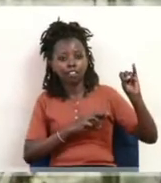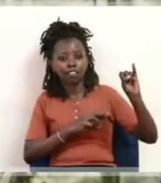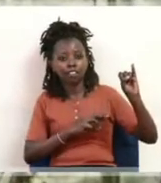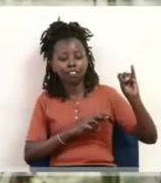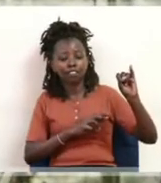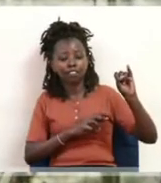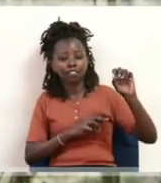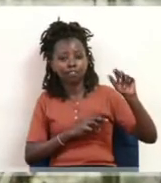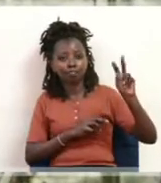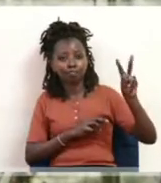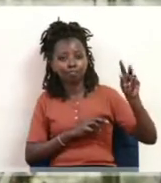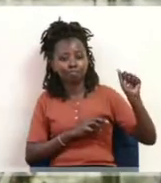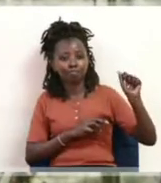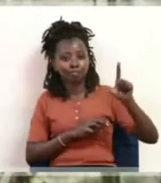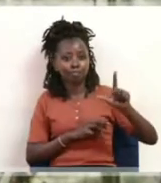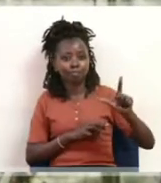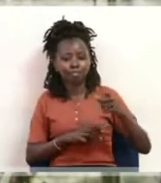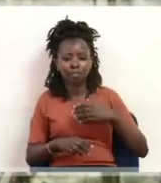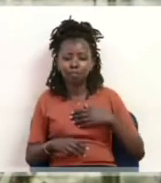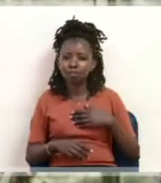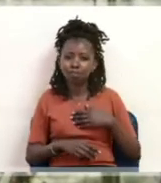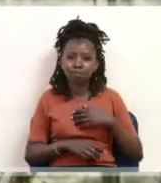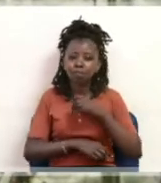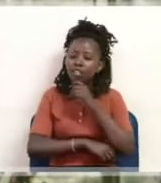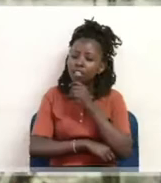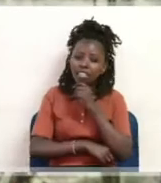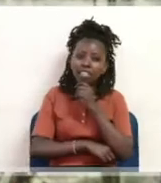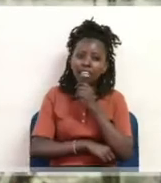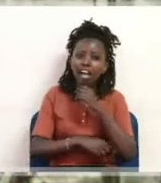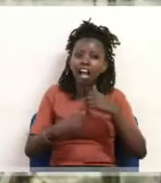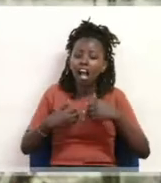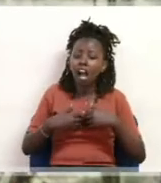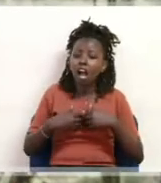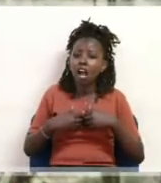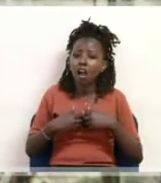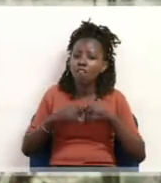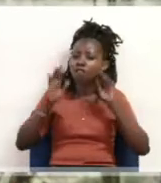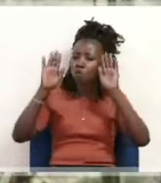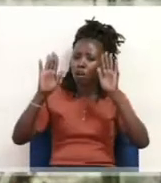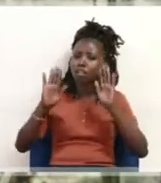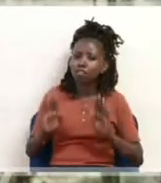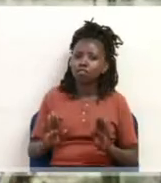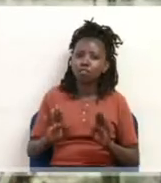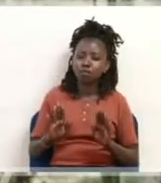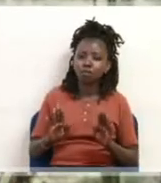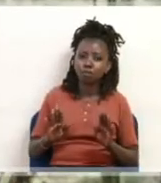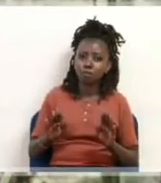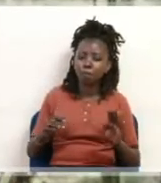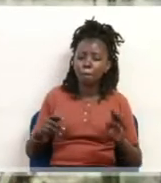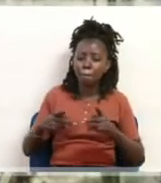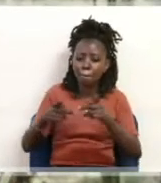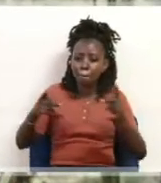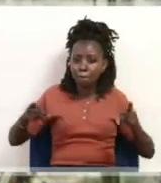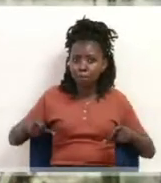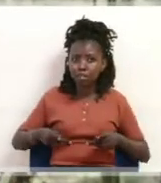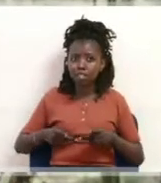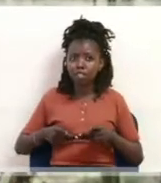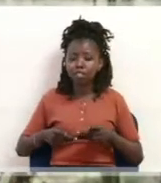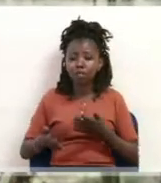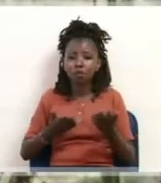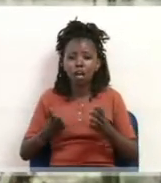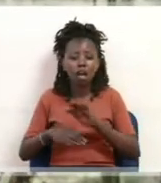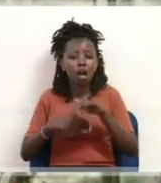I wish there was some wonderful place called the land of beginning again, where all our